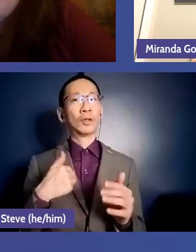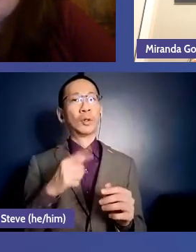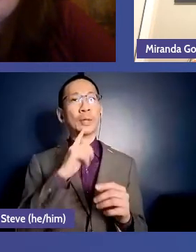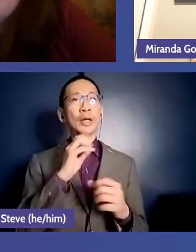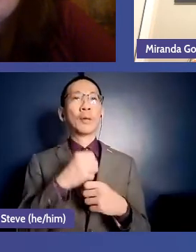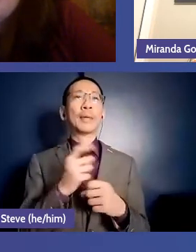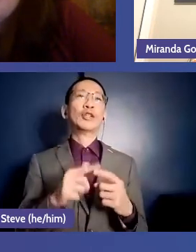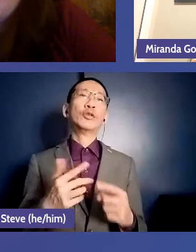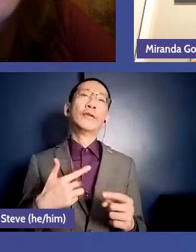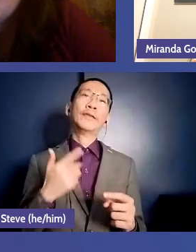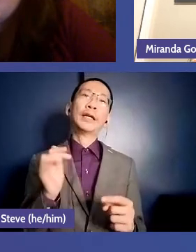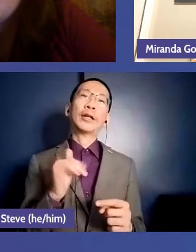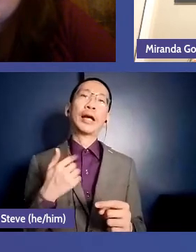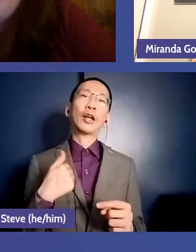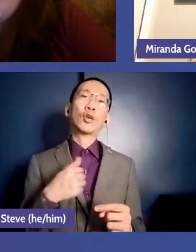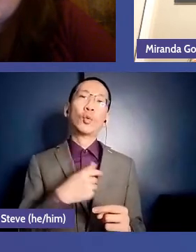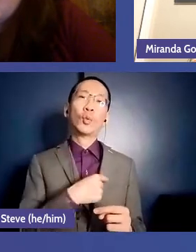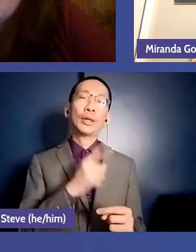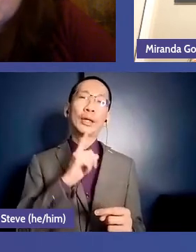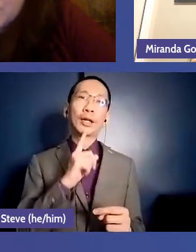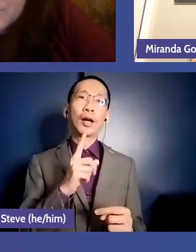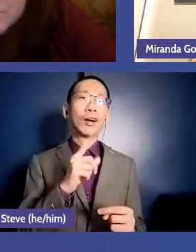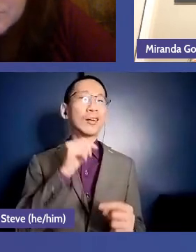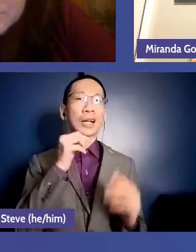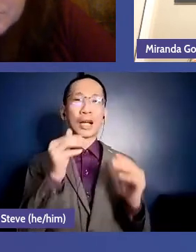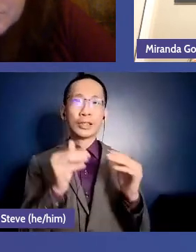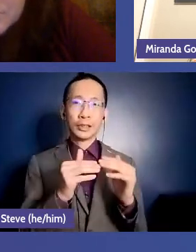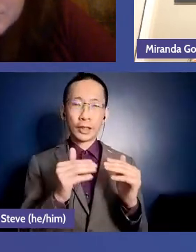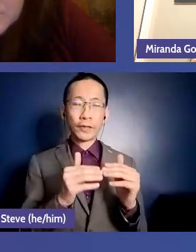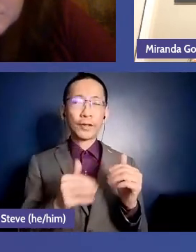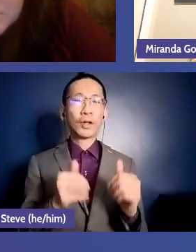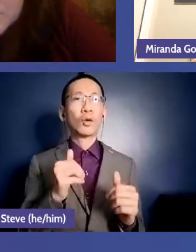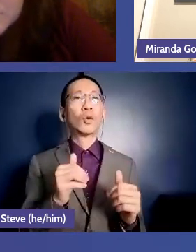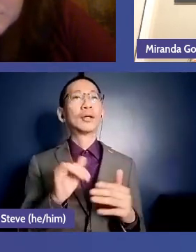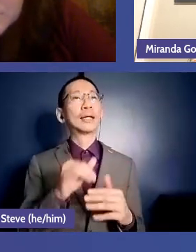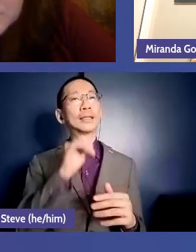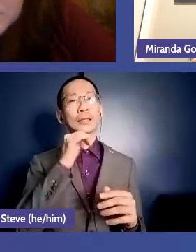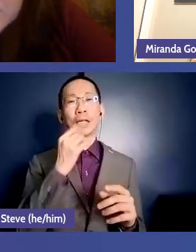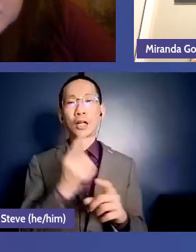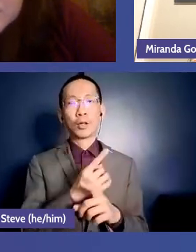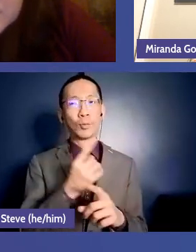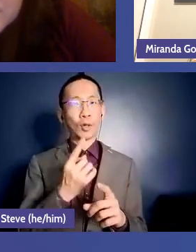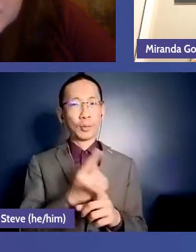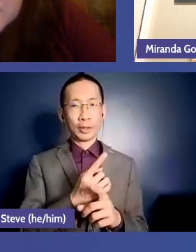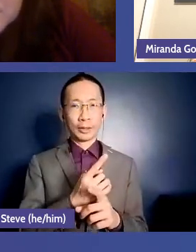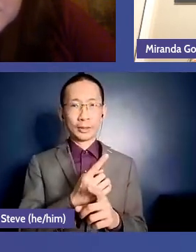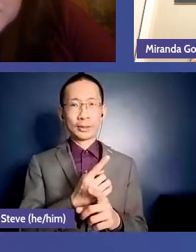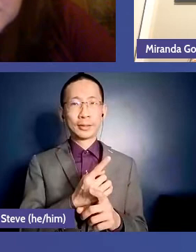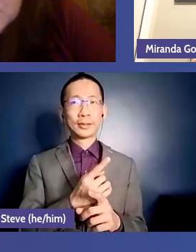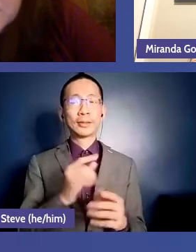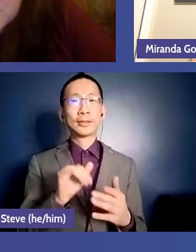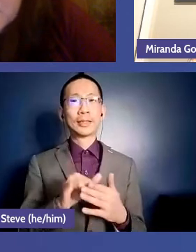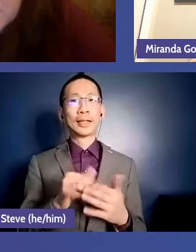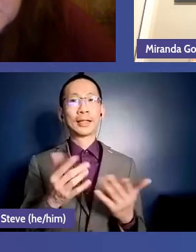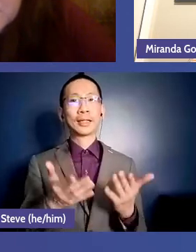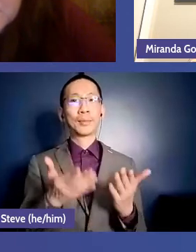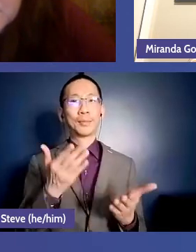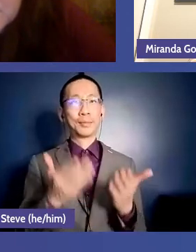feel as if we are undeserving or that it is inappropriate somehow. Like, hey,